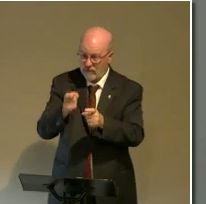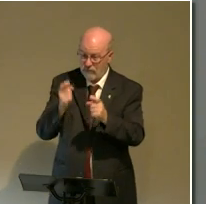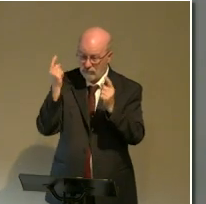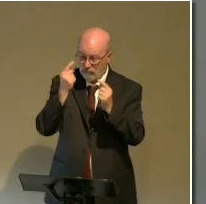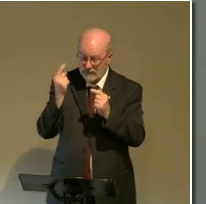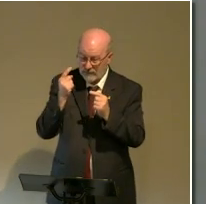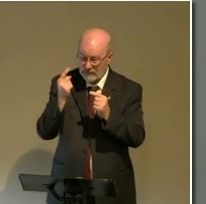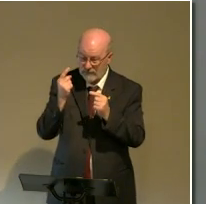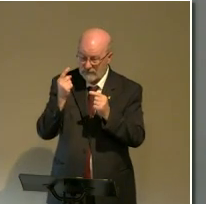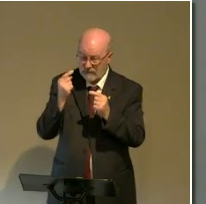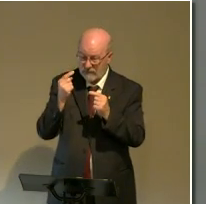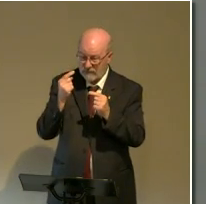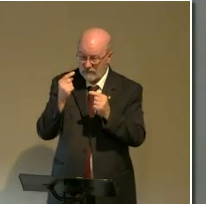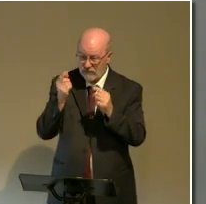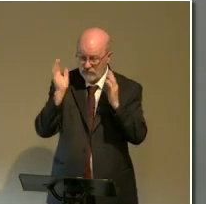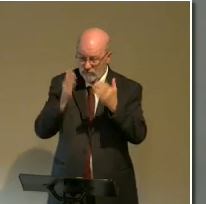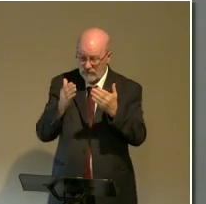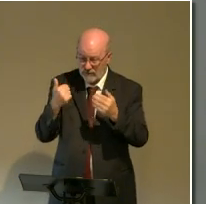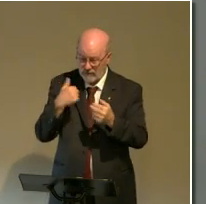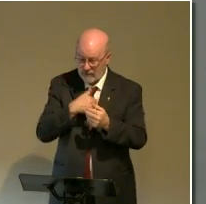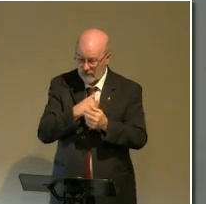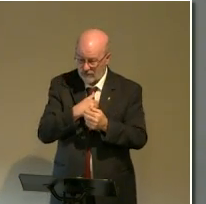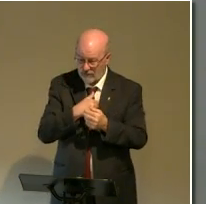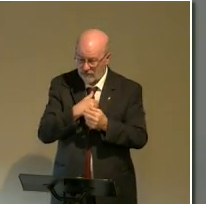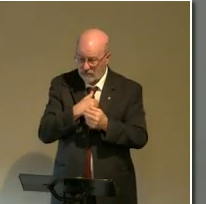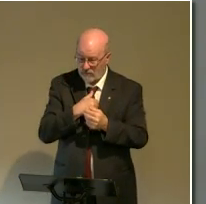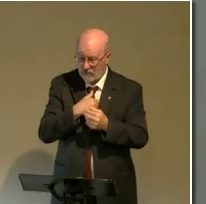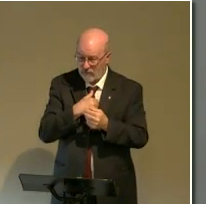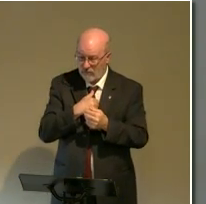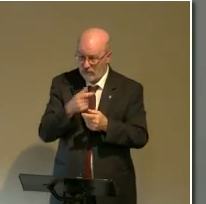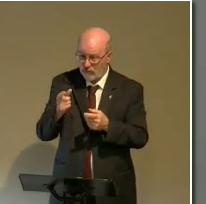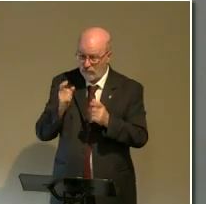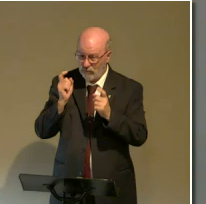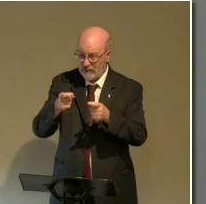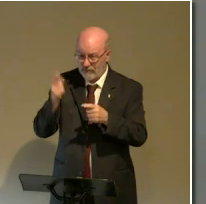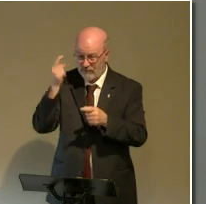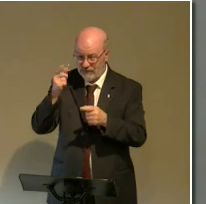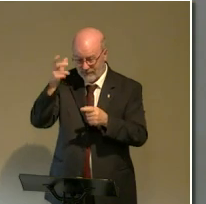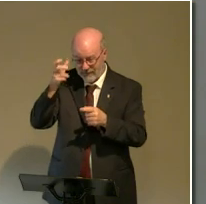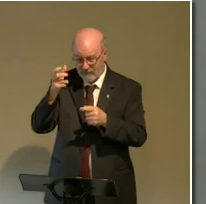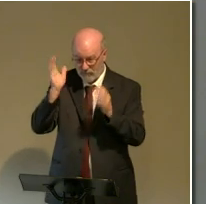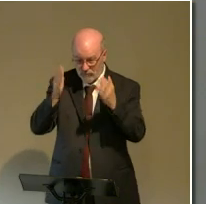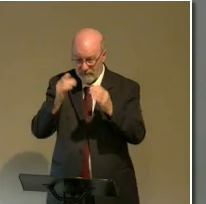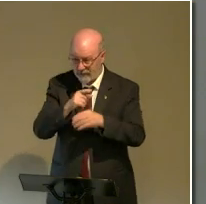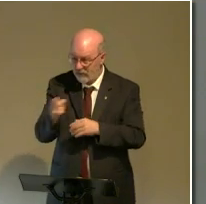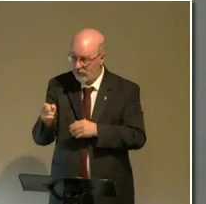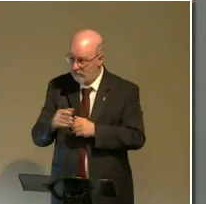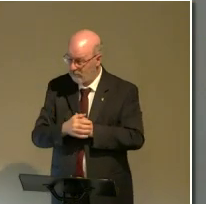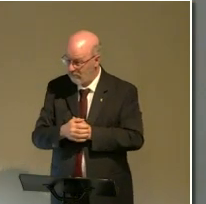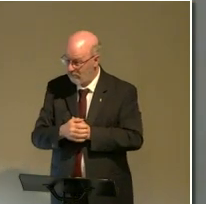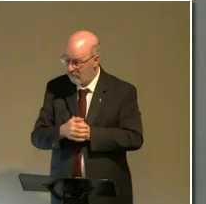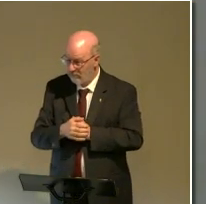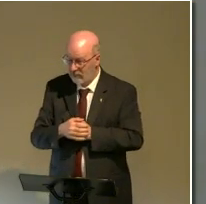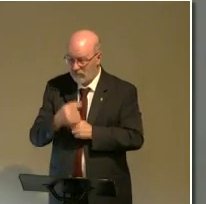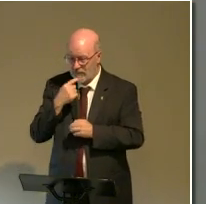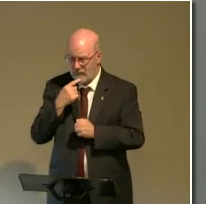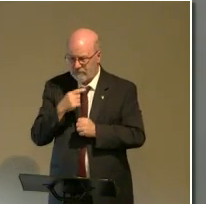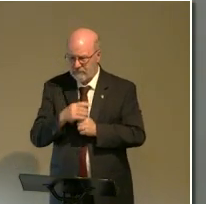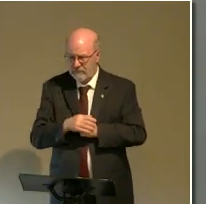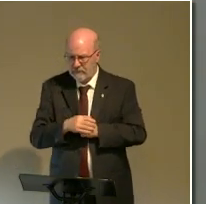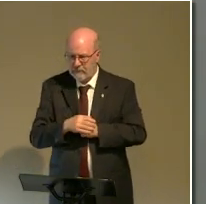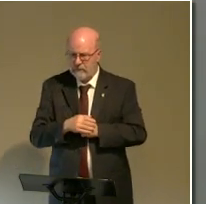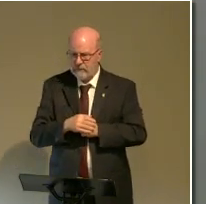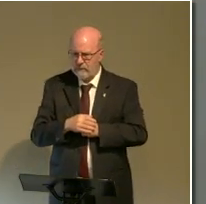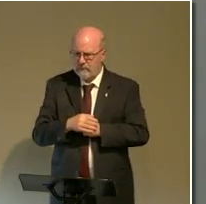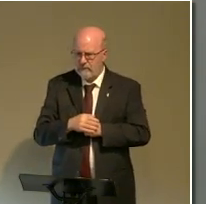reason to set his attention on us? Are you giving him a reason to pay attention to you? To say, oh,